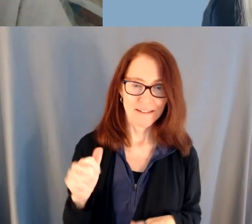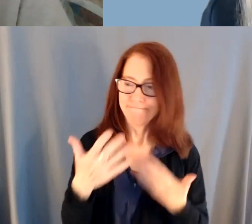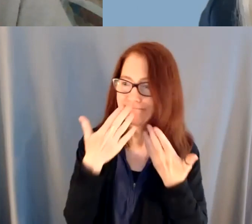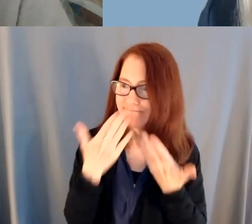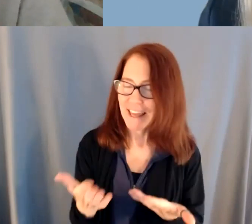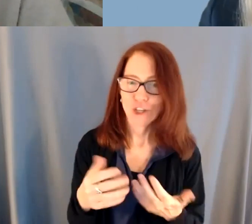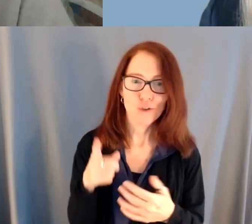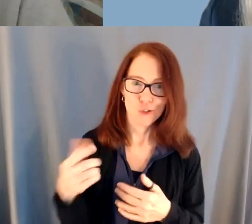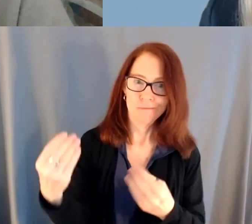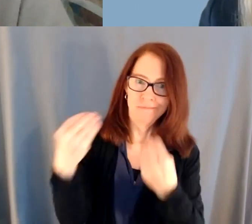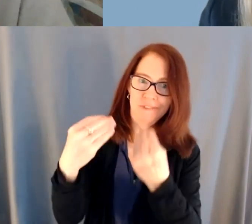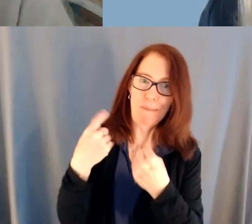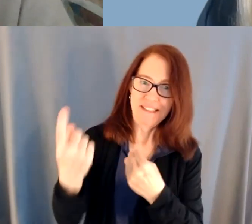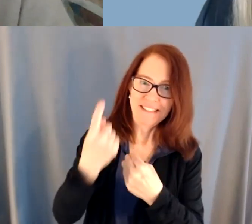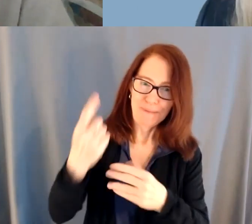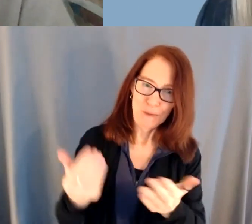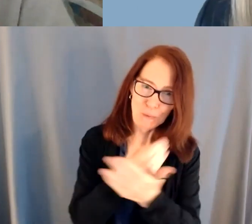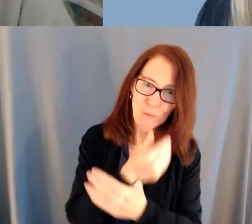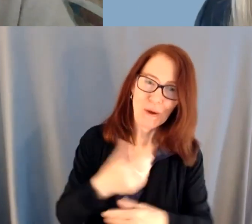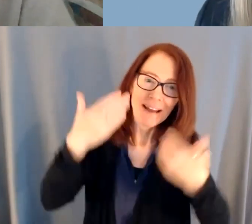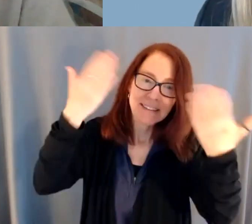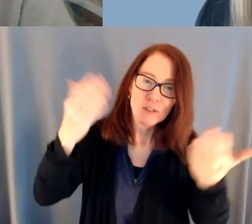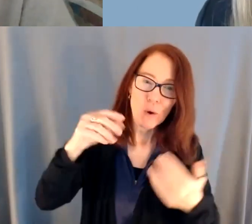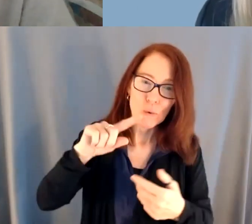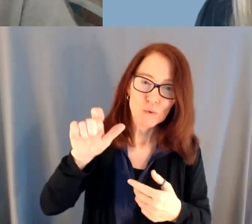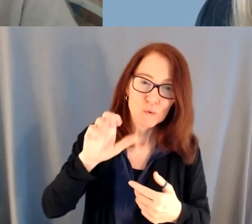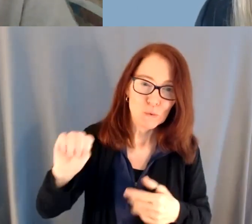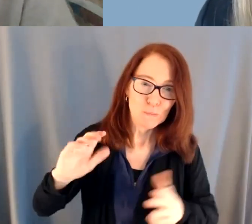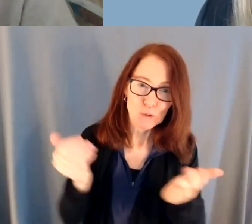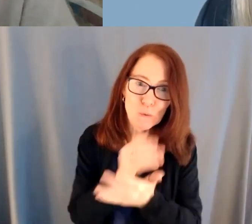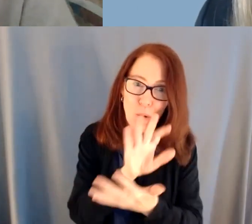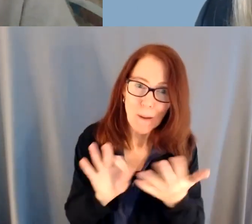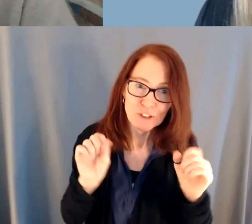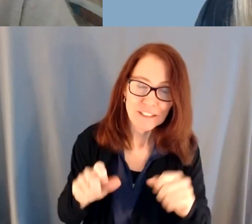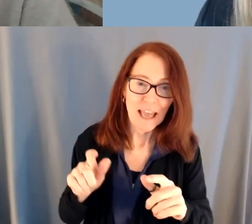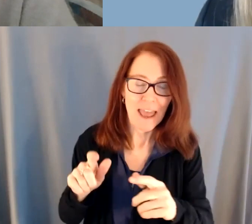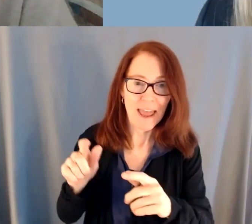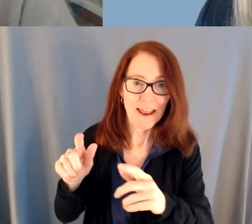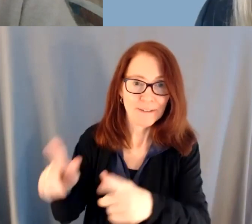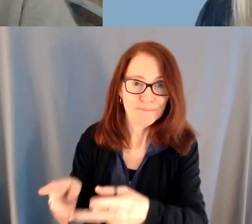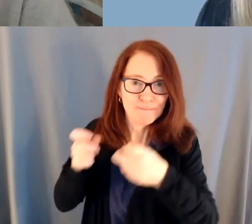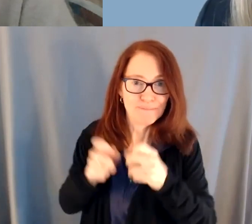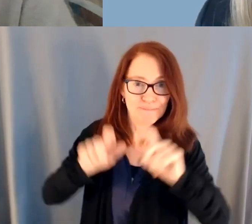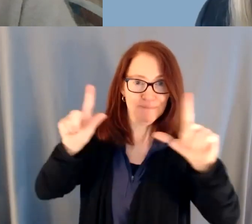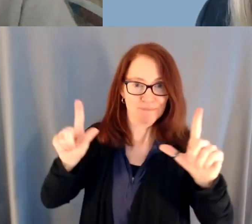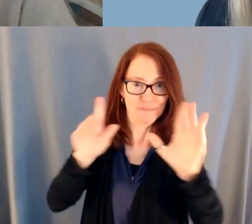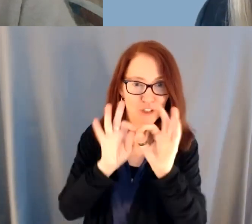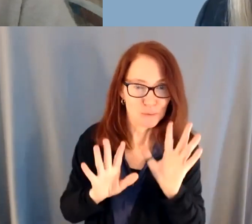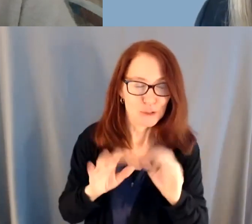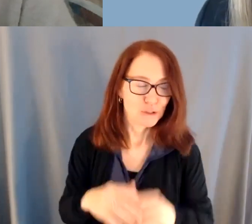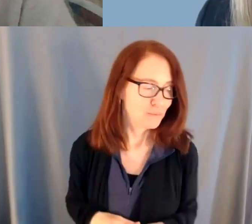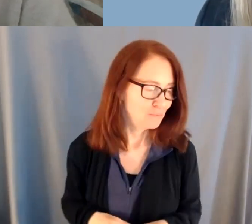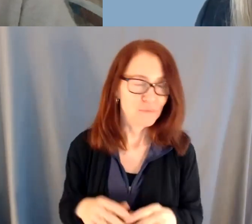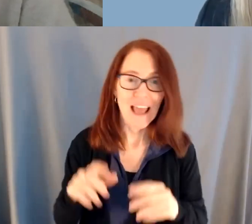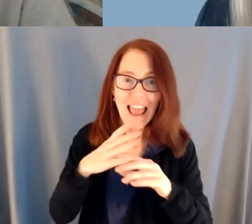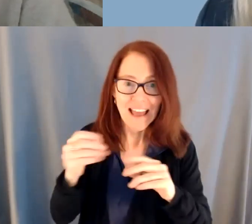new. I wasn't aware of that new feature for Zoom. So that's really great. I am not seeing any more questions in the